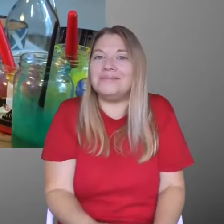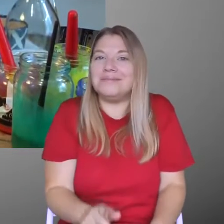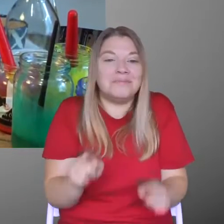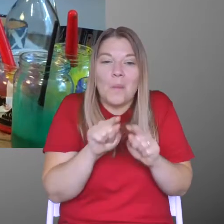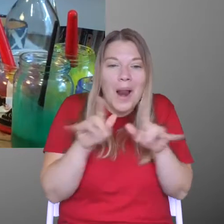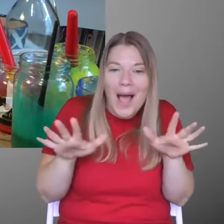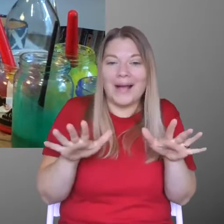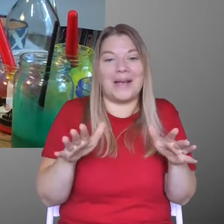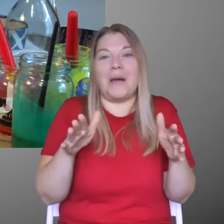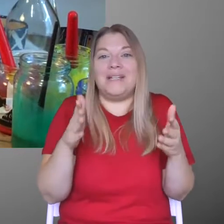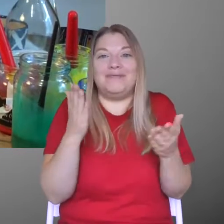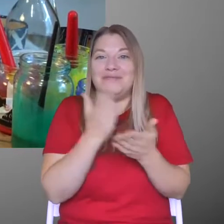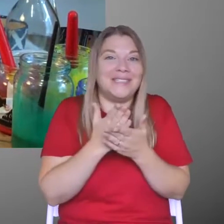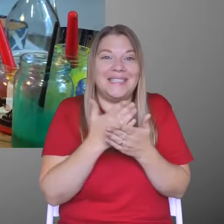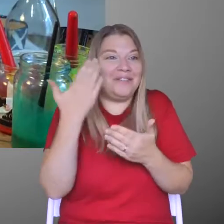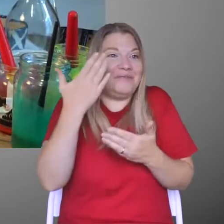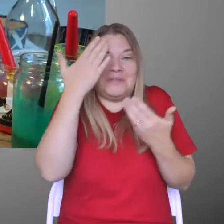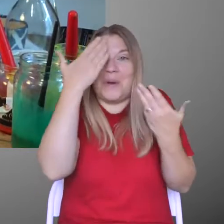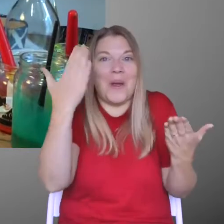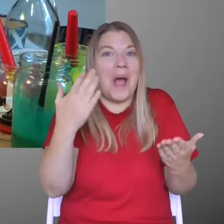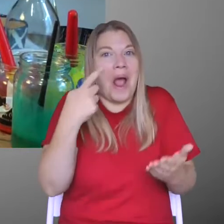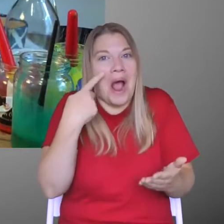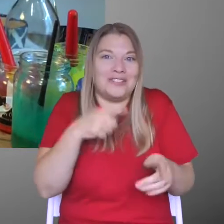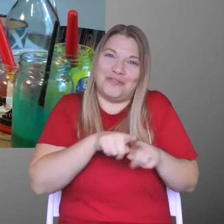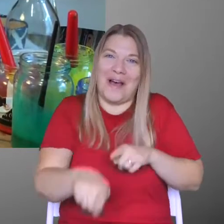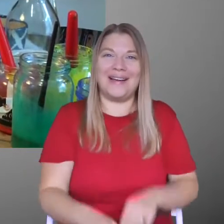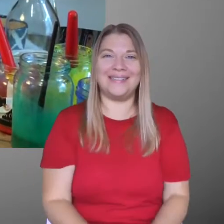what you get. That's the exciting bit. So here we go. Ready?